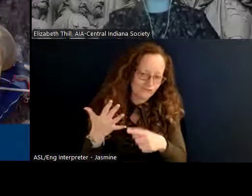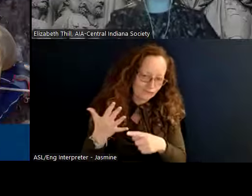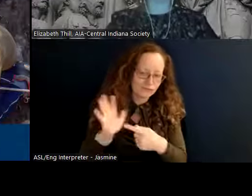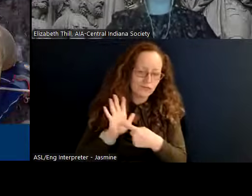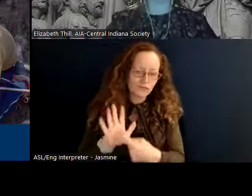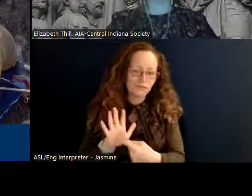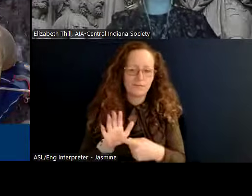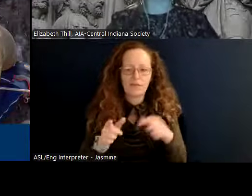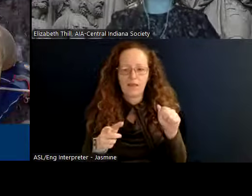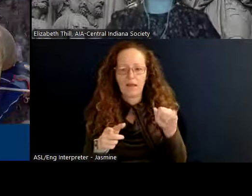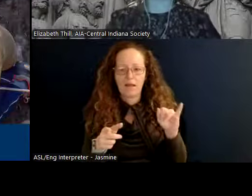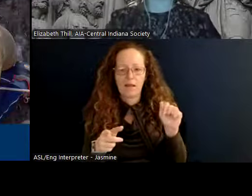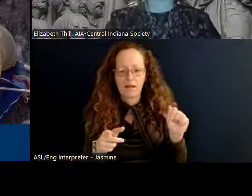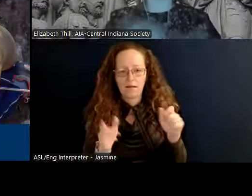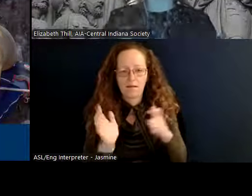the AIA